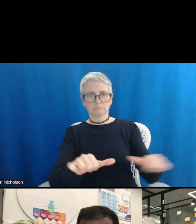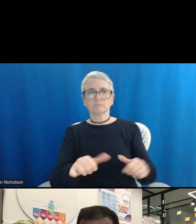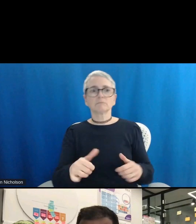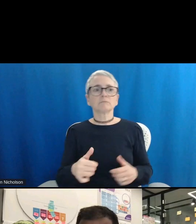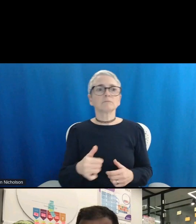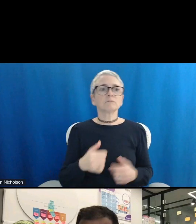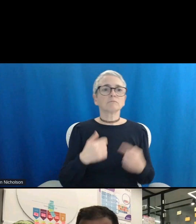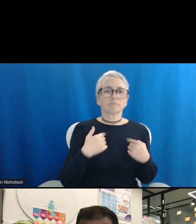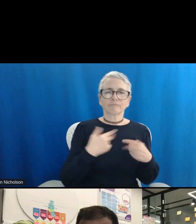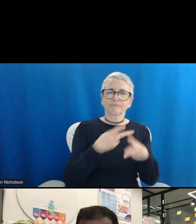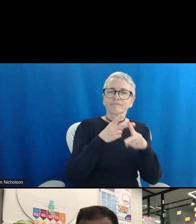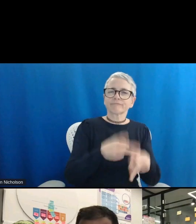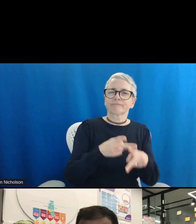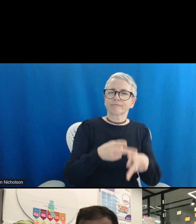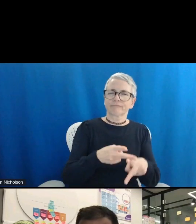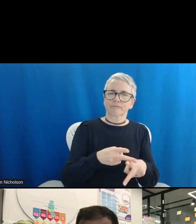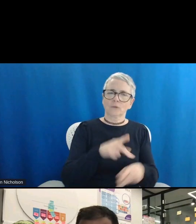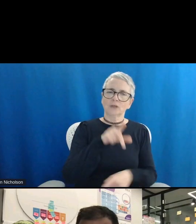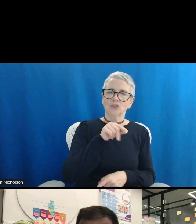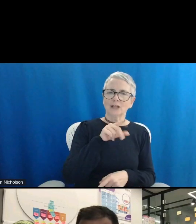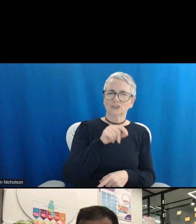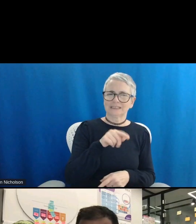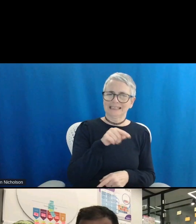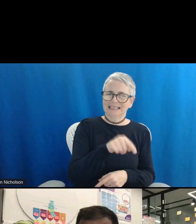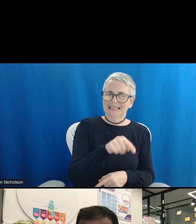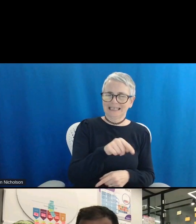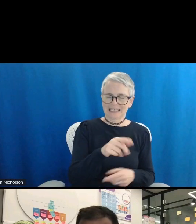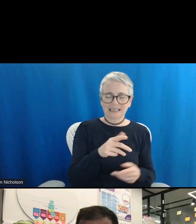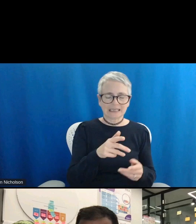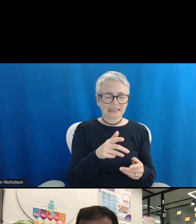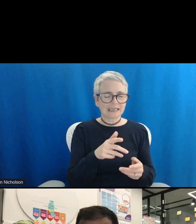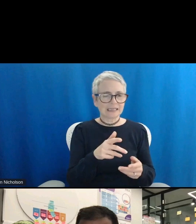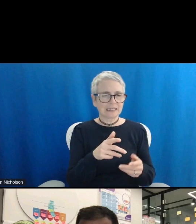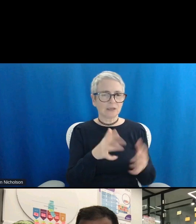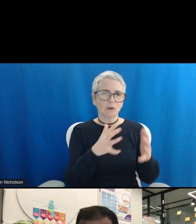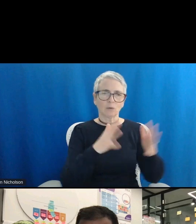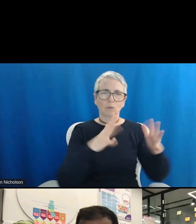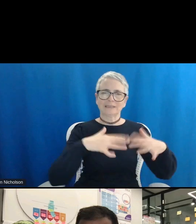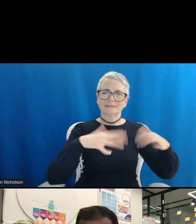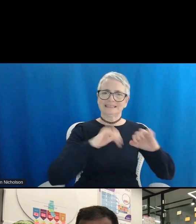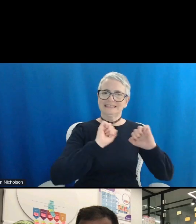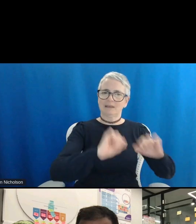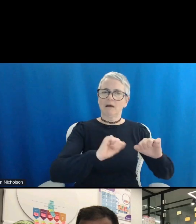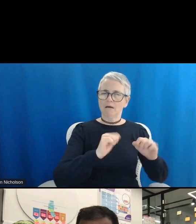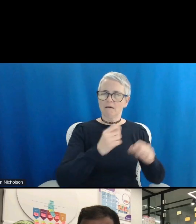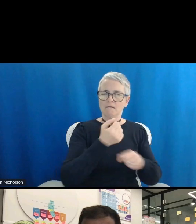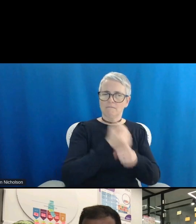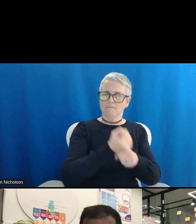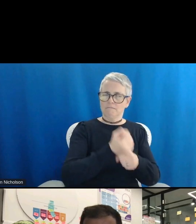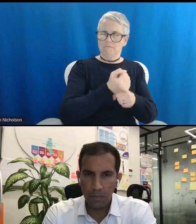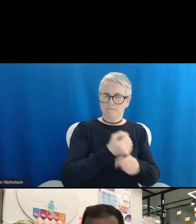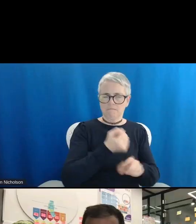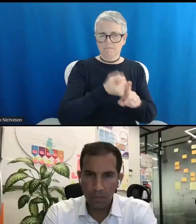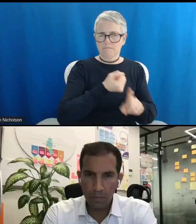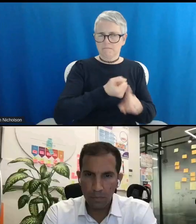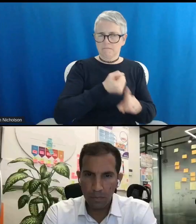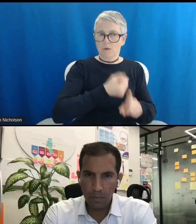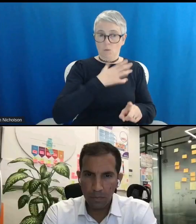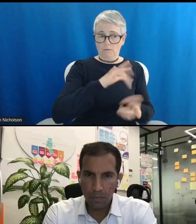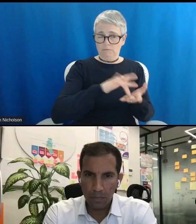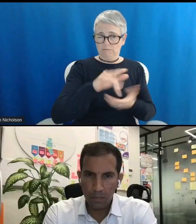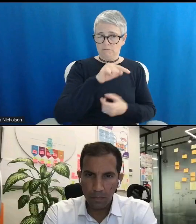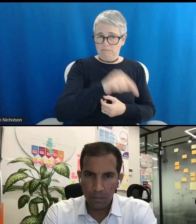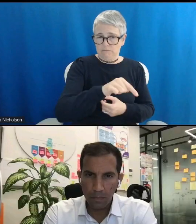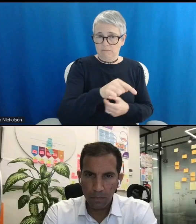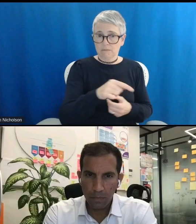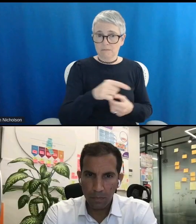Westminster Hospital. They wanted to start charging for disabled parking. So I raised the campaign. We were kind of published in the Times,